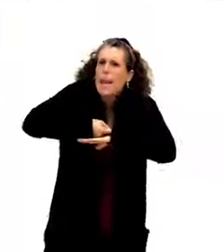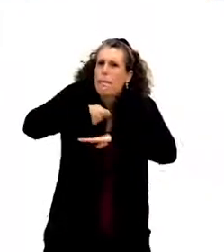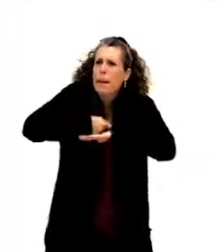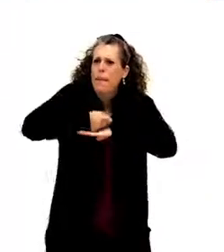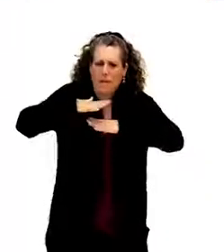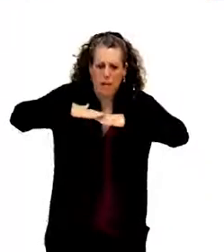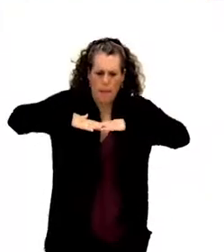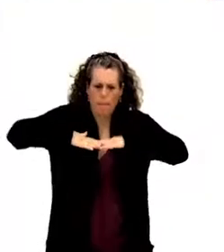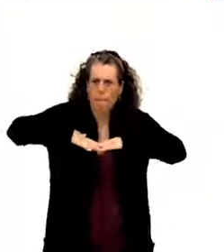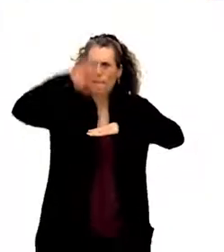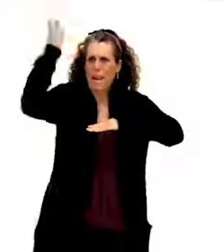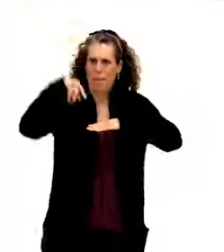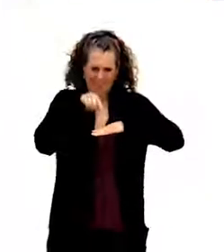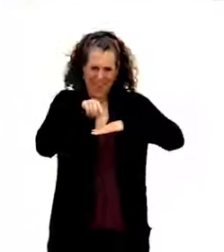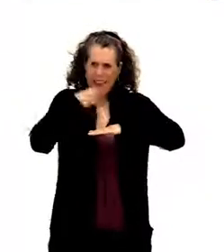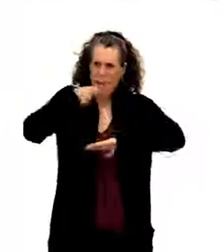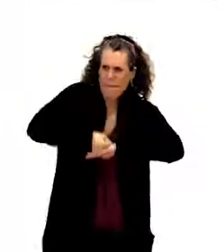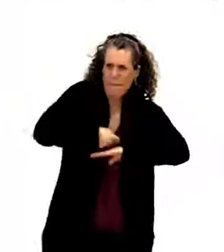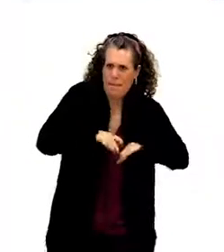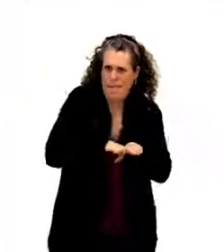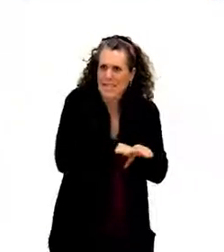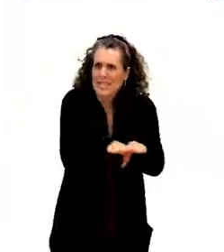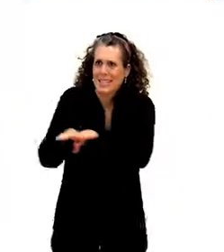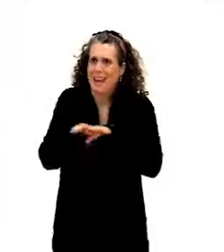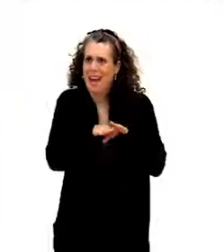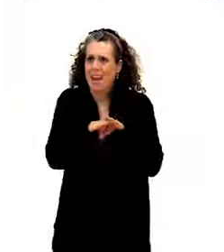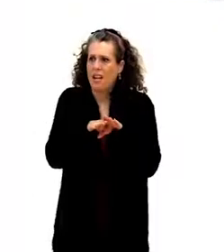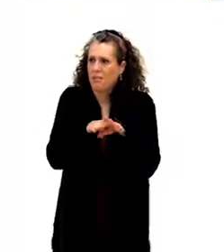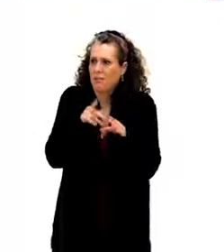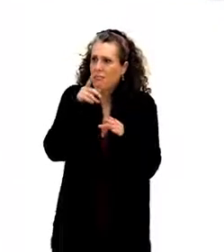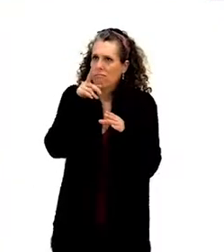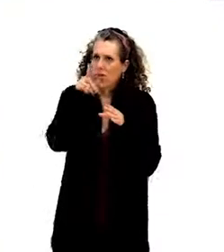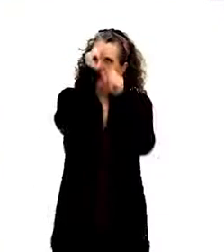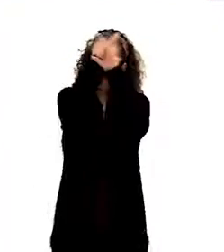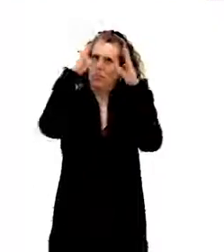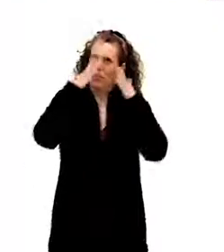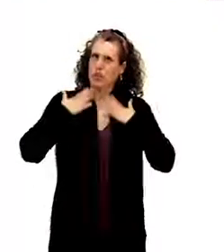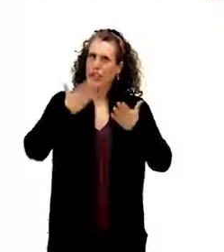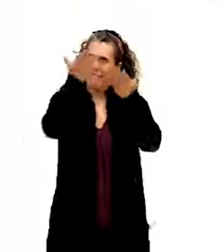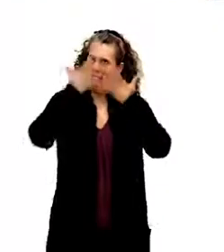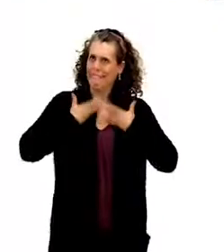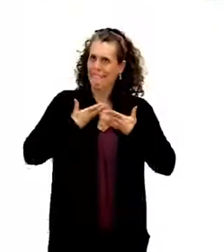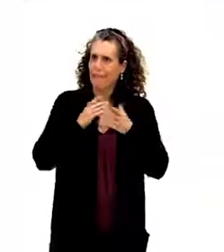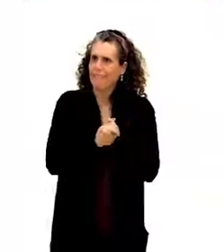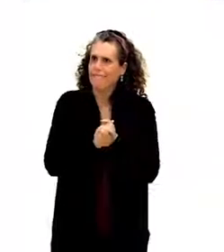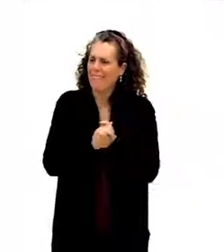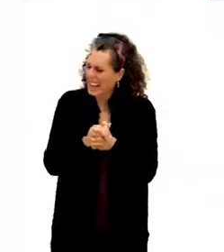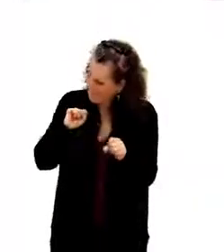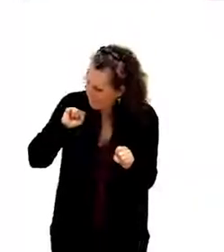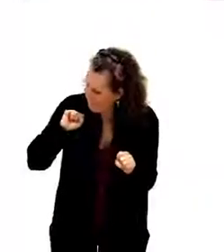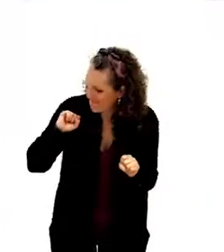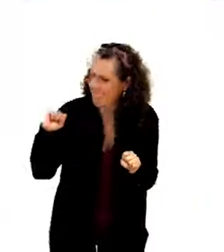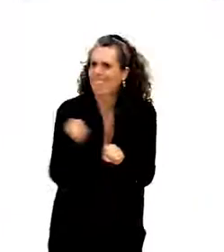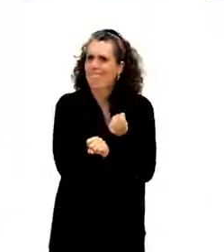minimum requirement you should expect for legal compliance. And it's a shame that the